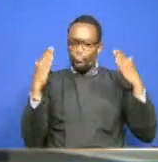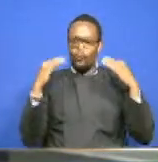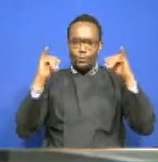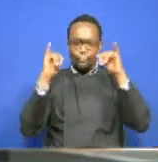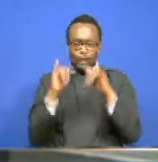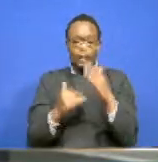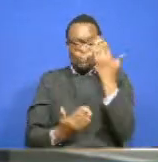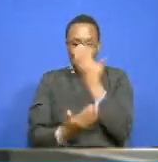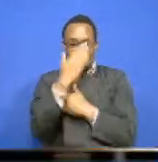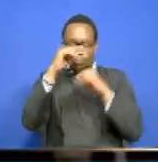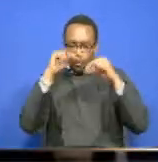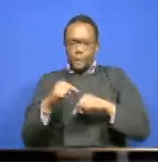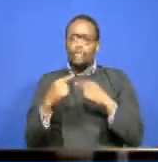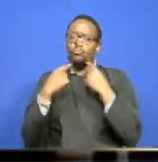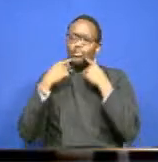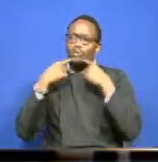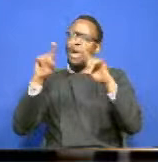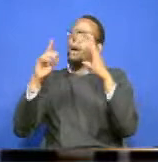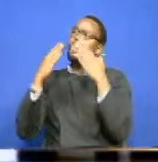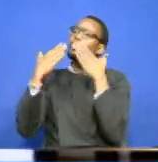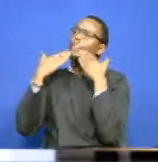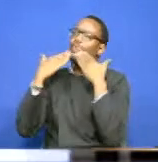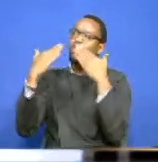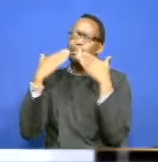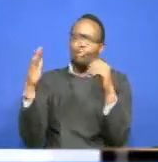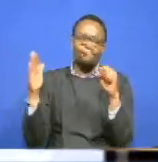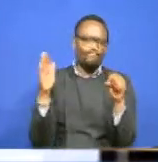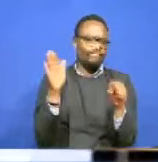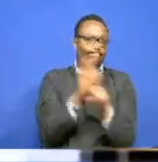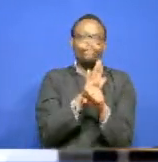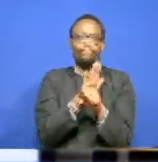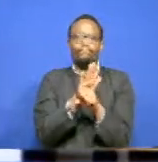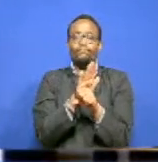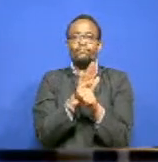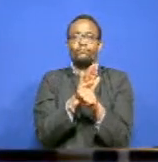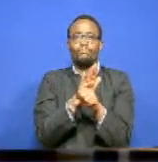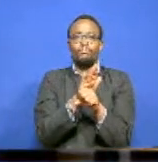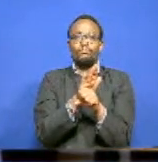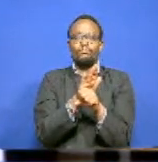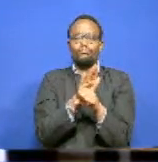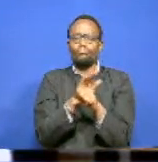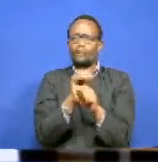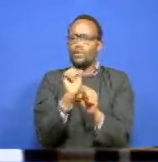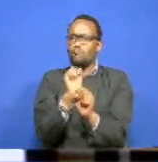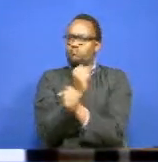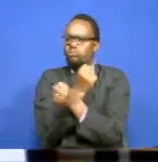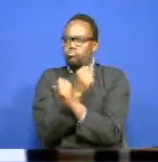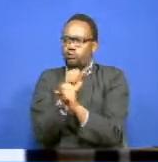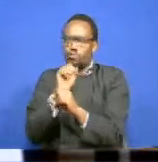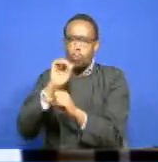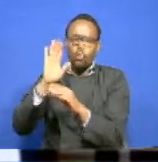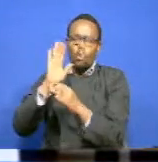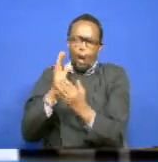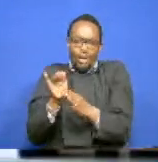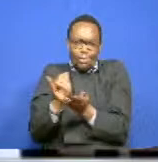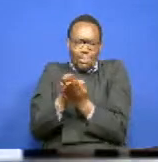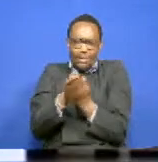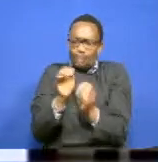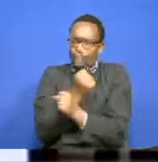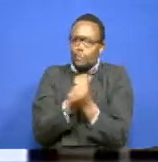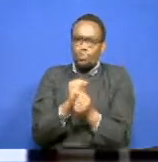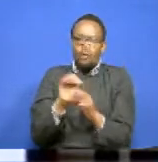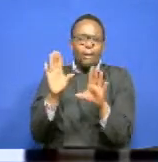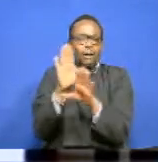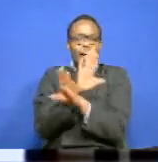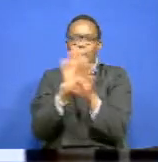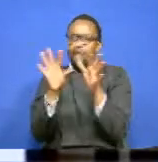This morning we just want to say thank you. There is nothing, God, that we can give you. Everything is yours. Let us just